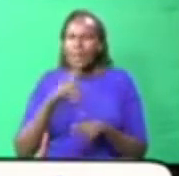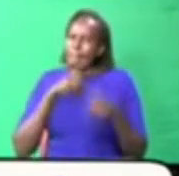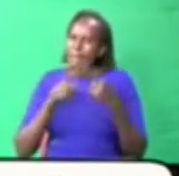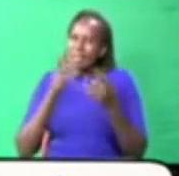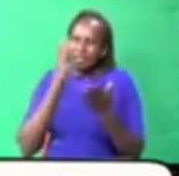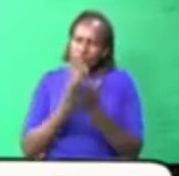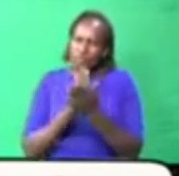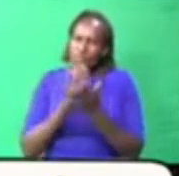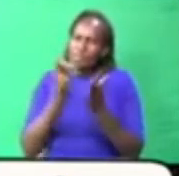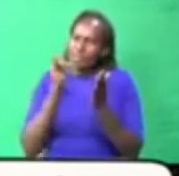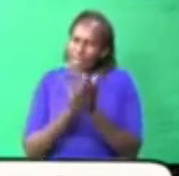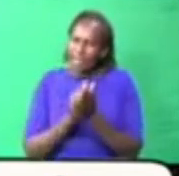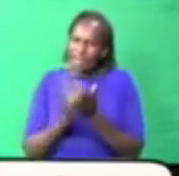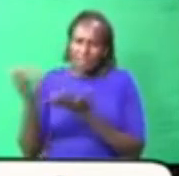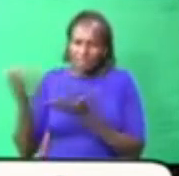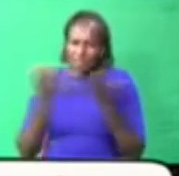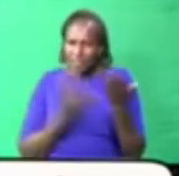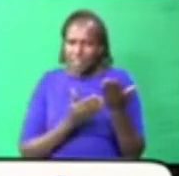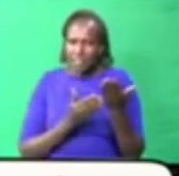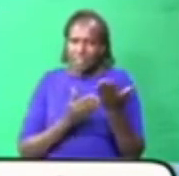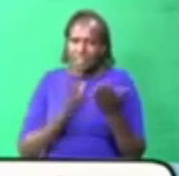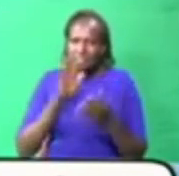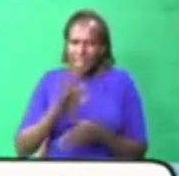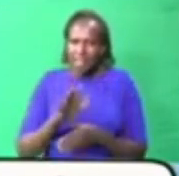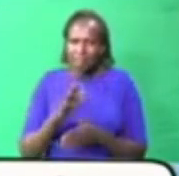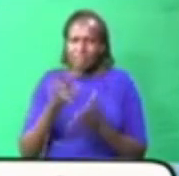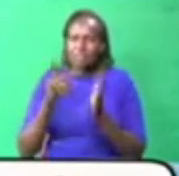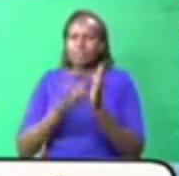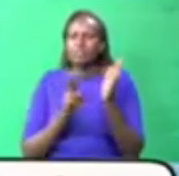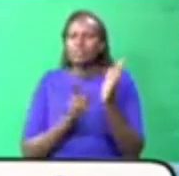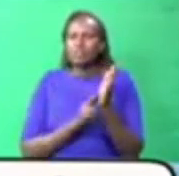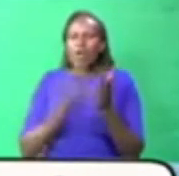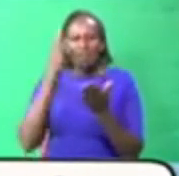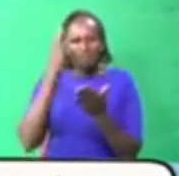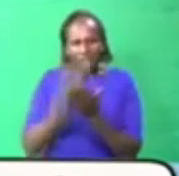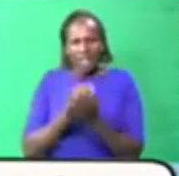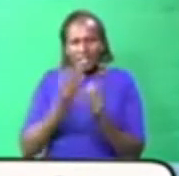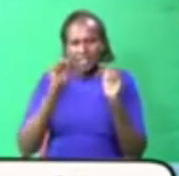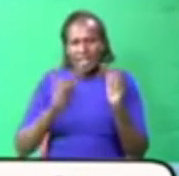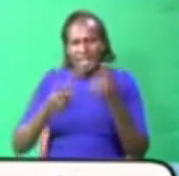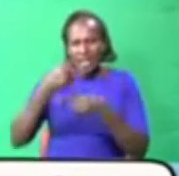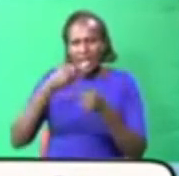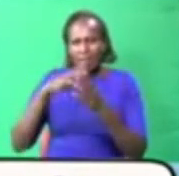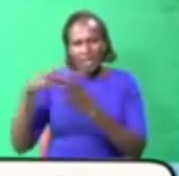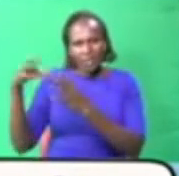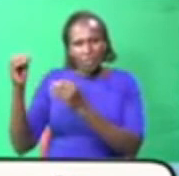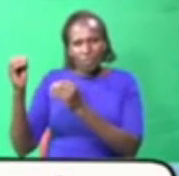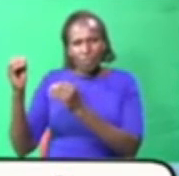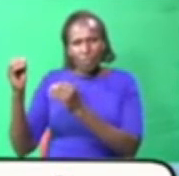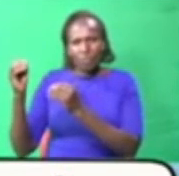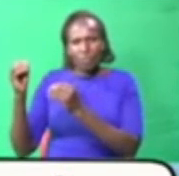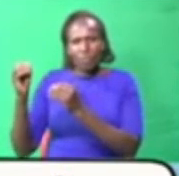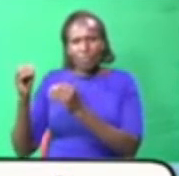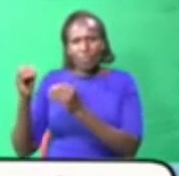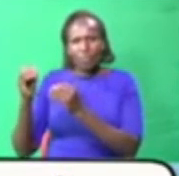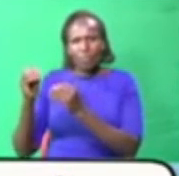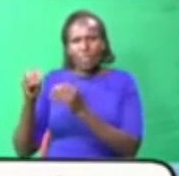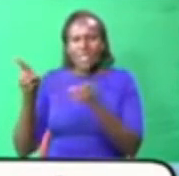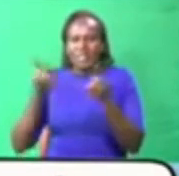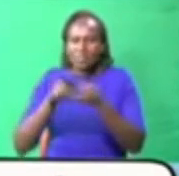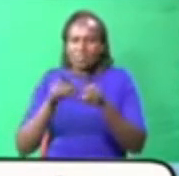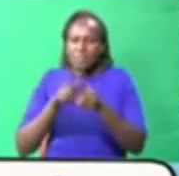that truth brings tangible results. Facts can come and go. It was a biological fact